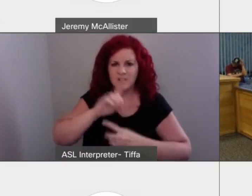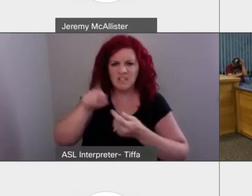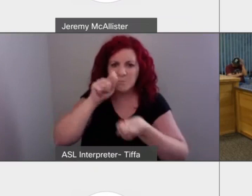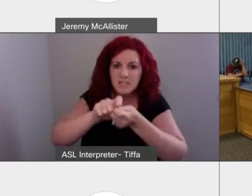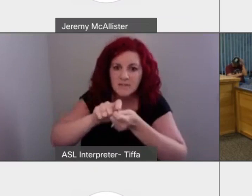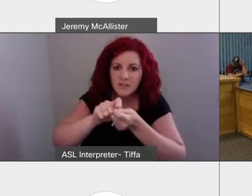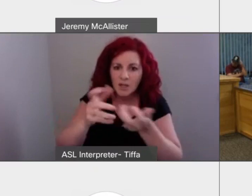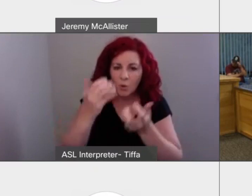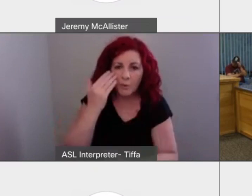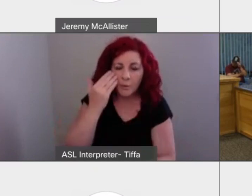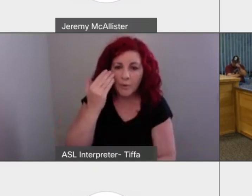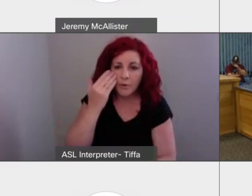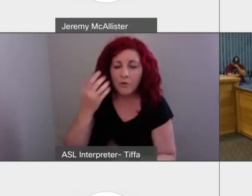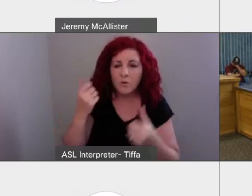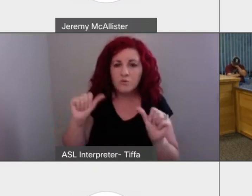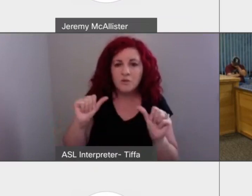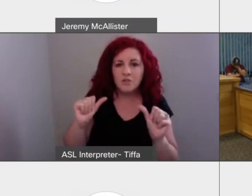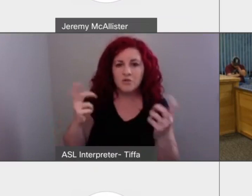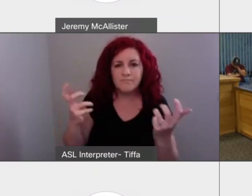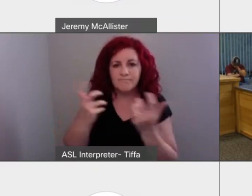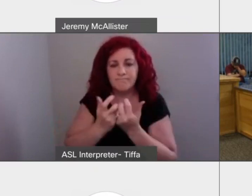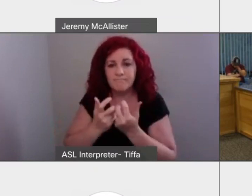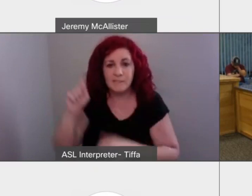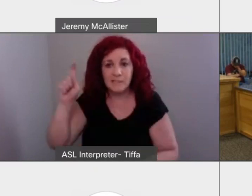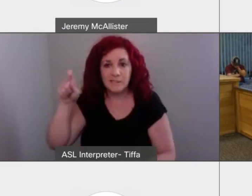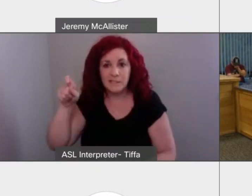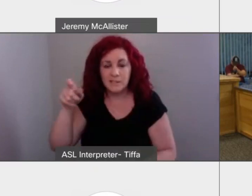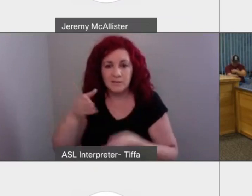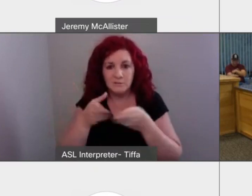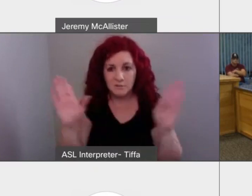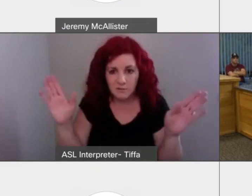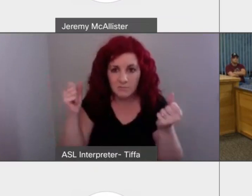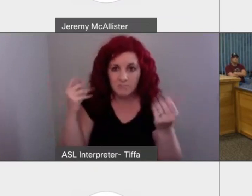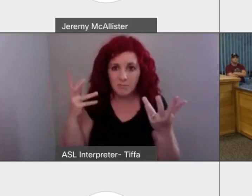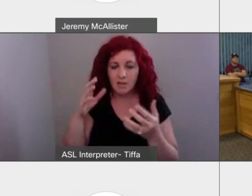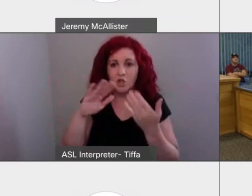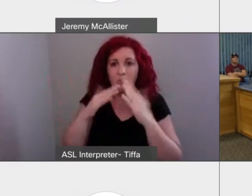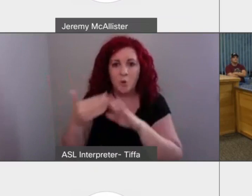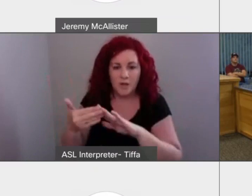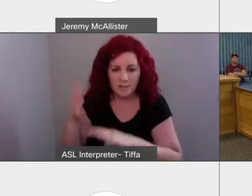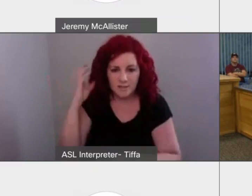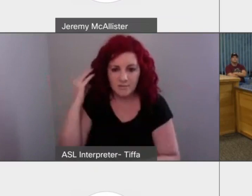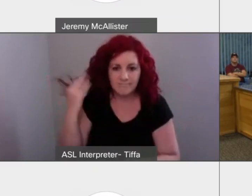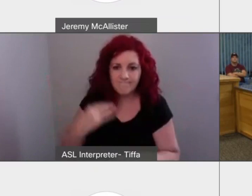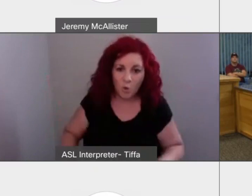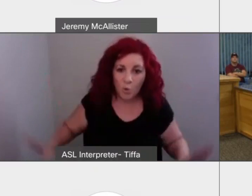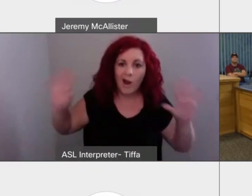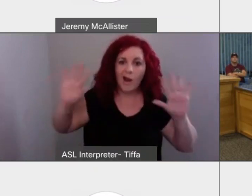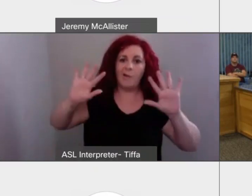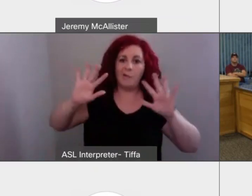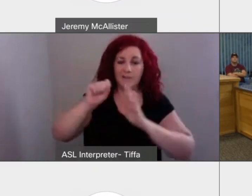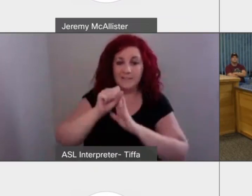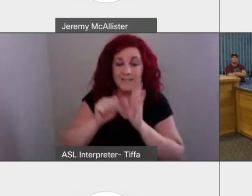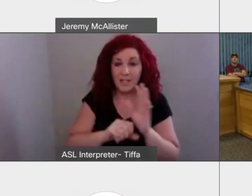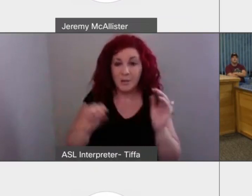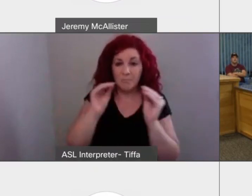specific, because we're trying to match needs across many communities, you know, around the state. And the more